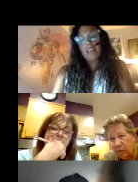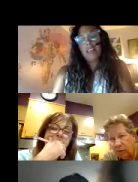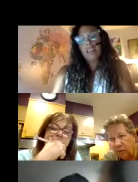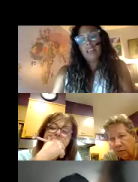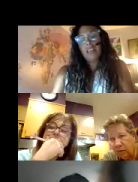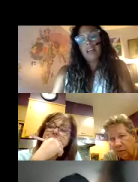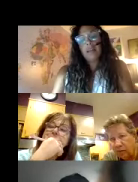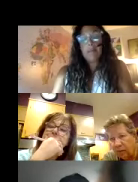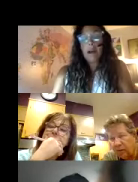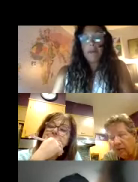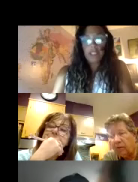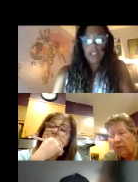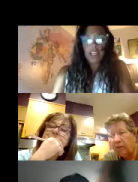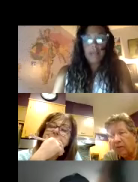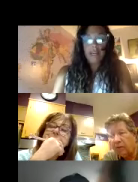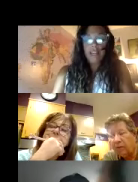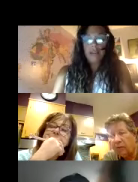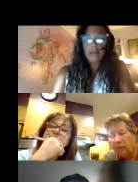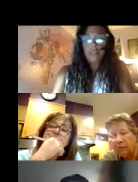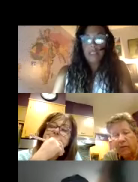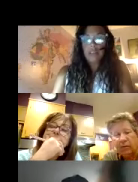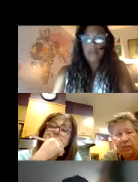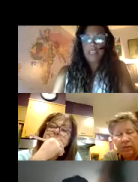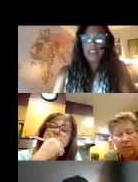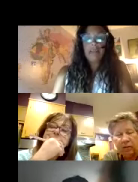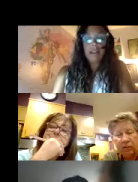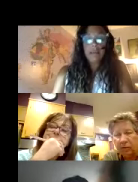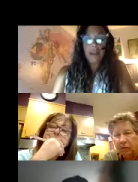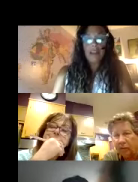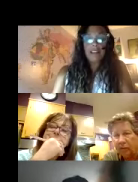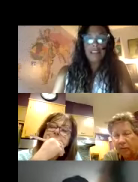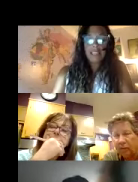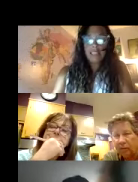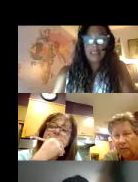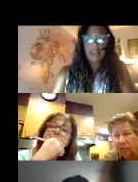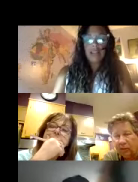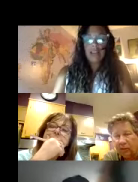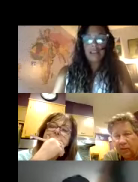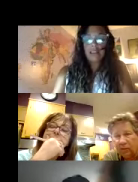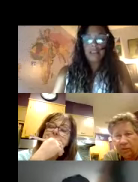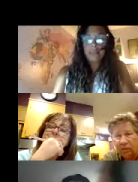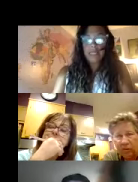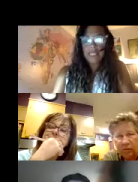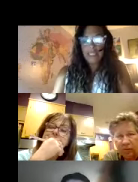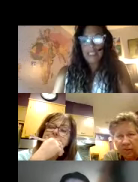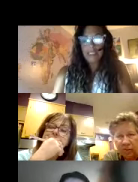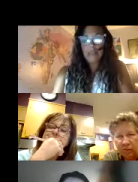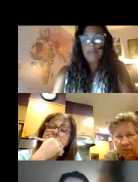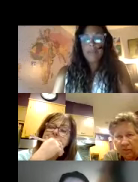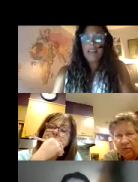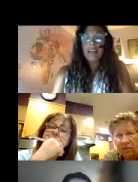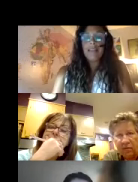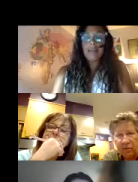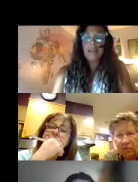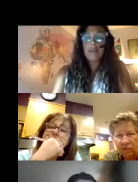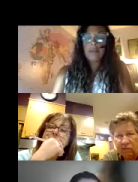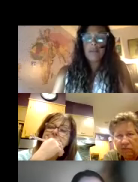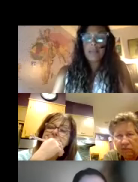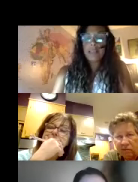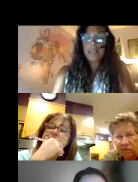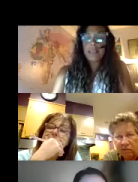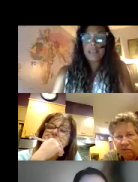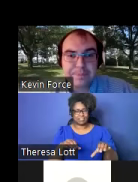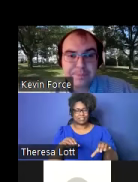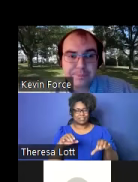for discussion as we go on. We're excited to show you some potential actions that we